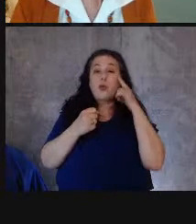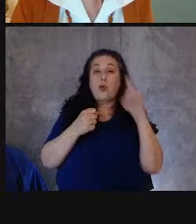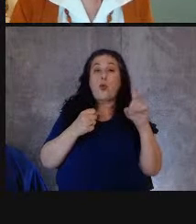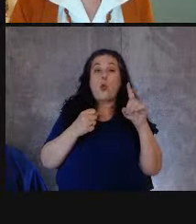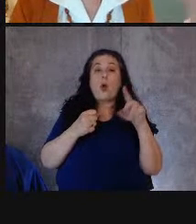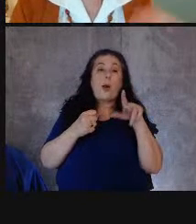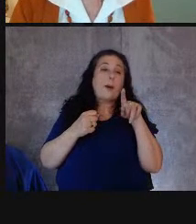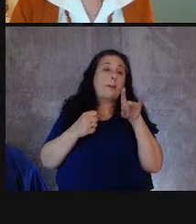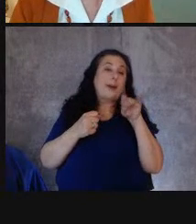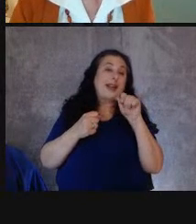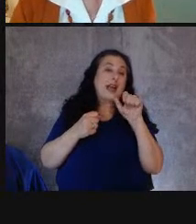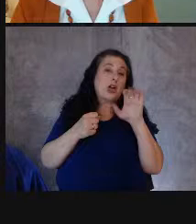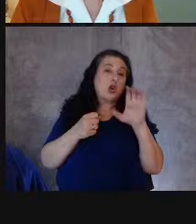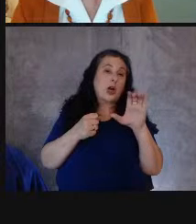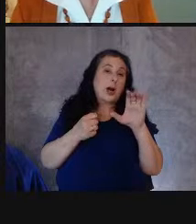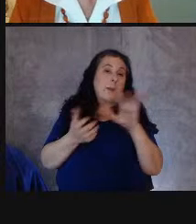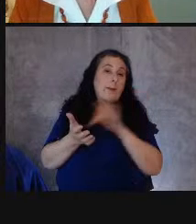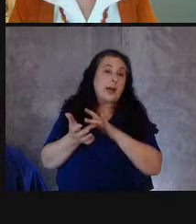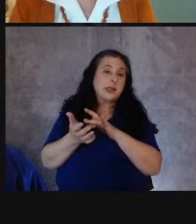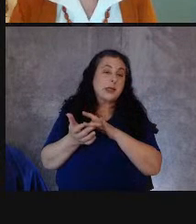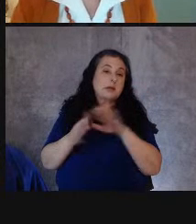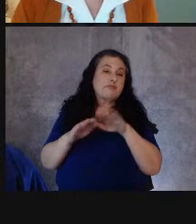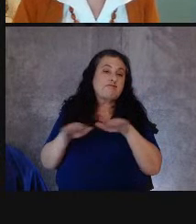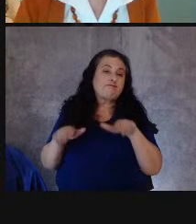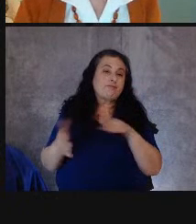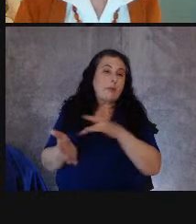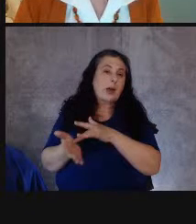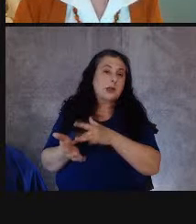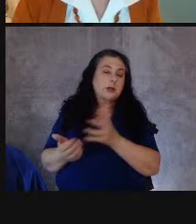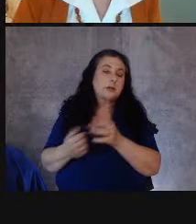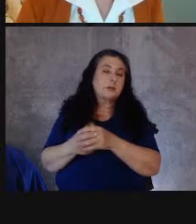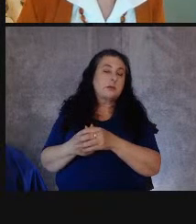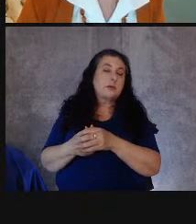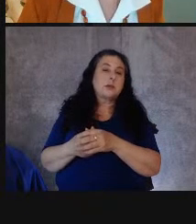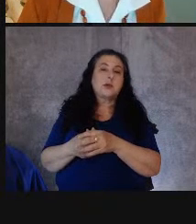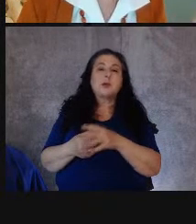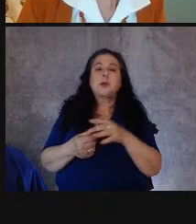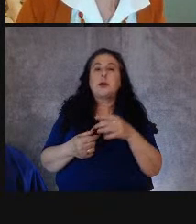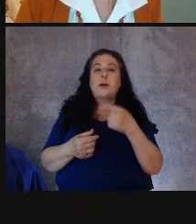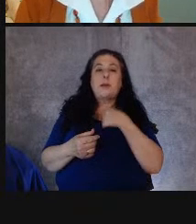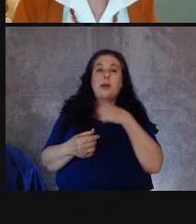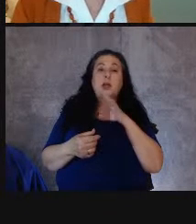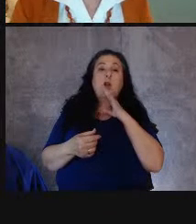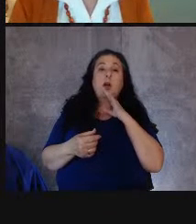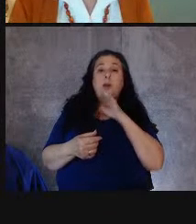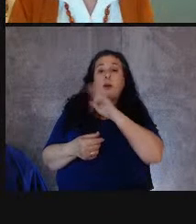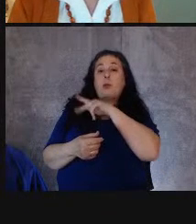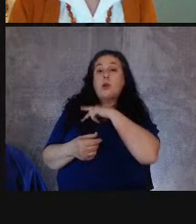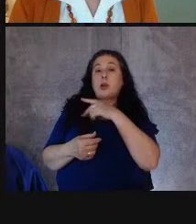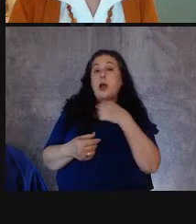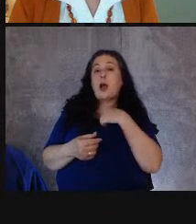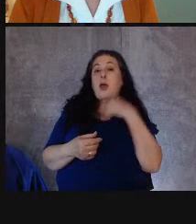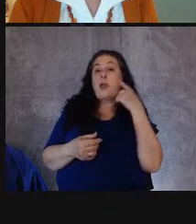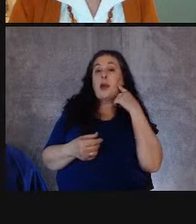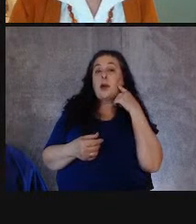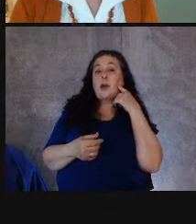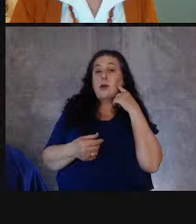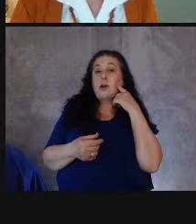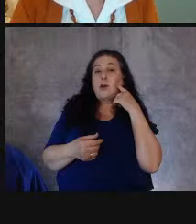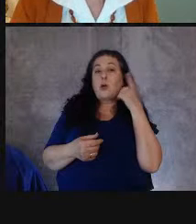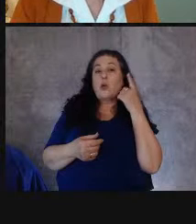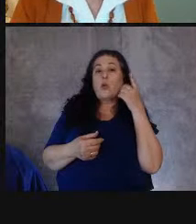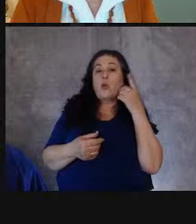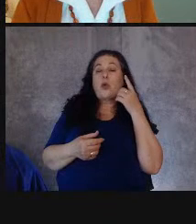pediatric medicine. And then for me, just speaking, personally, I think one of